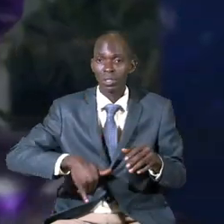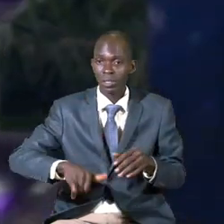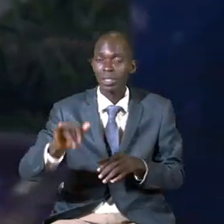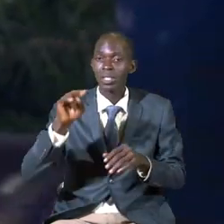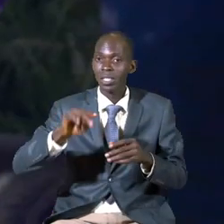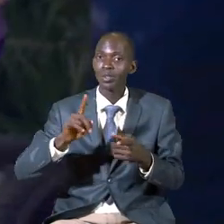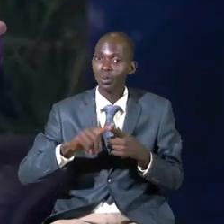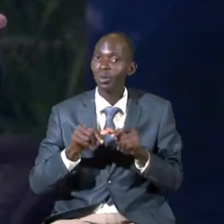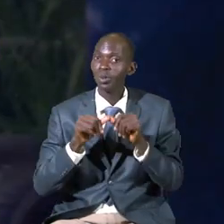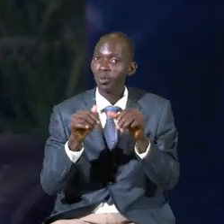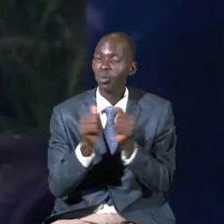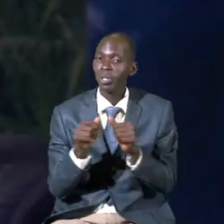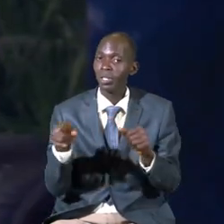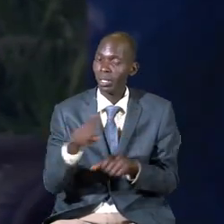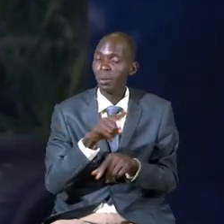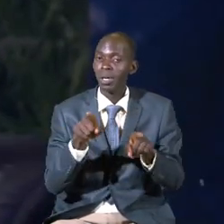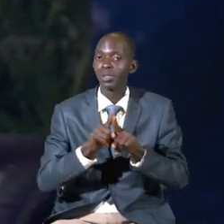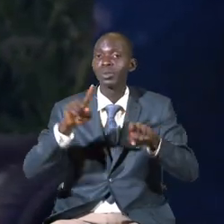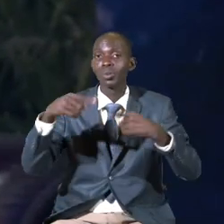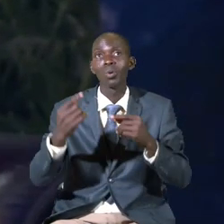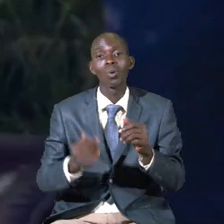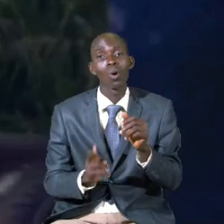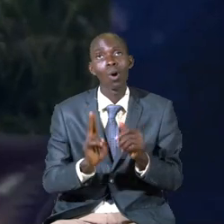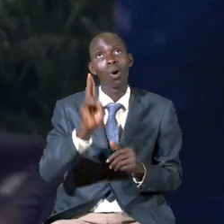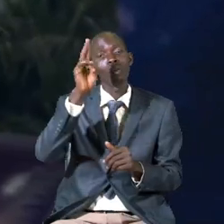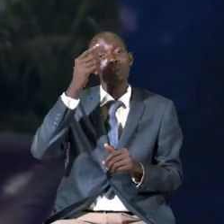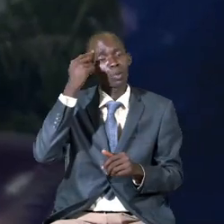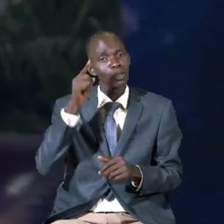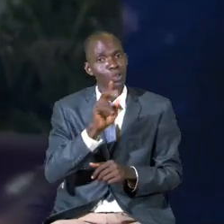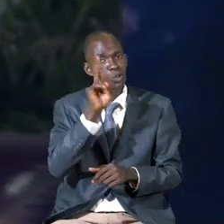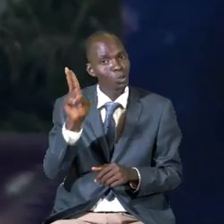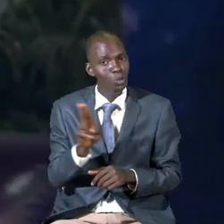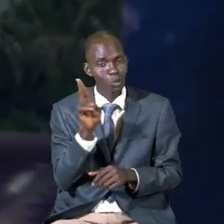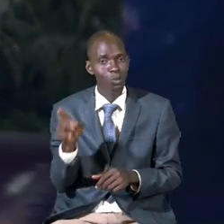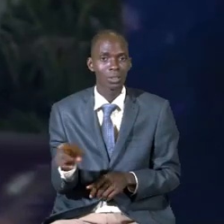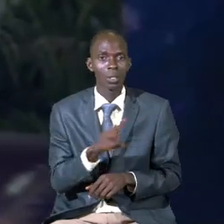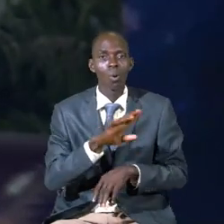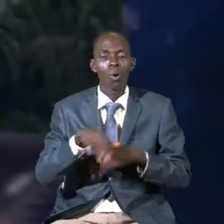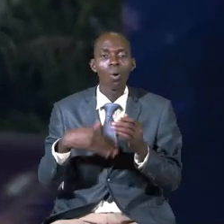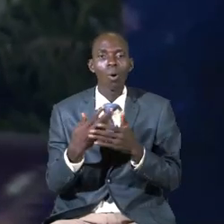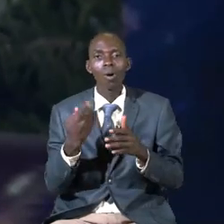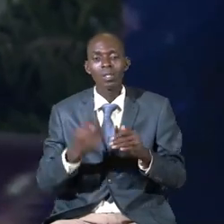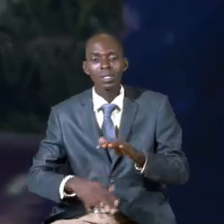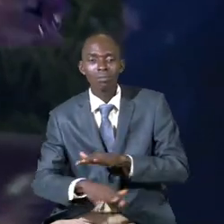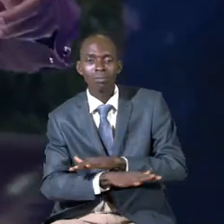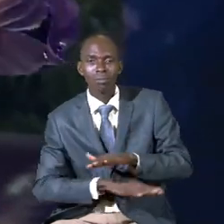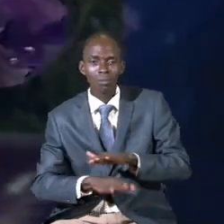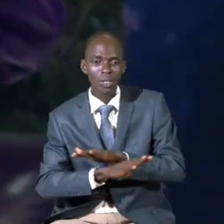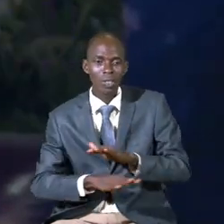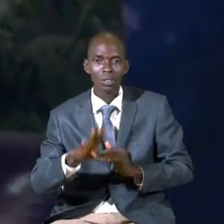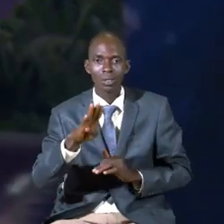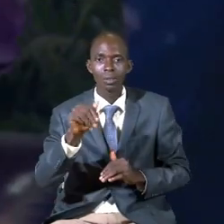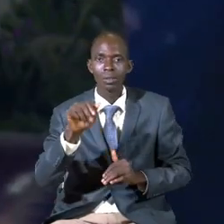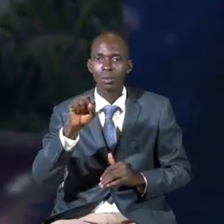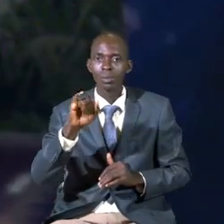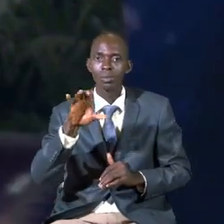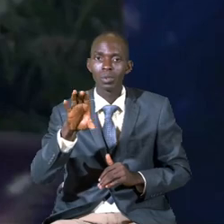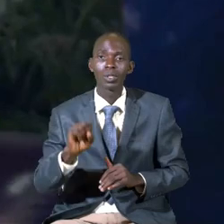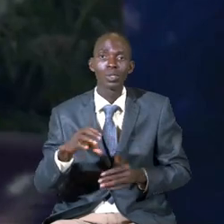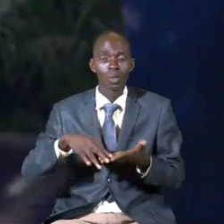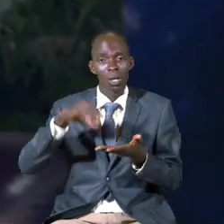even as you are going higher because you use them all those basics that you add you still need them